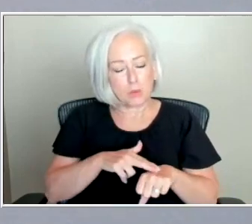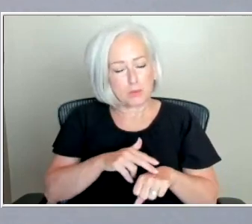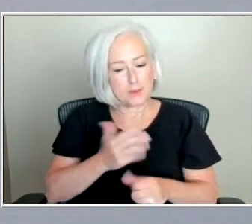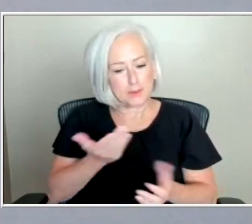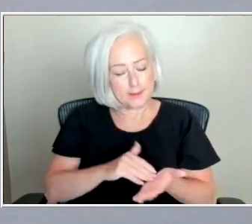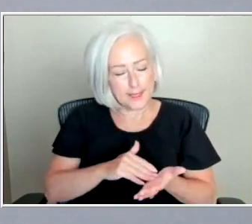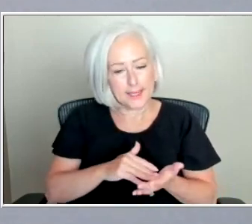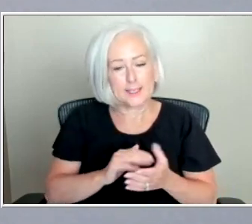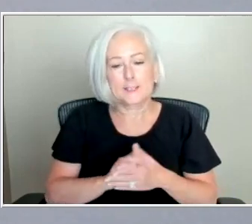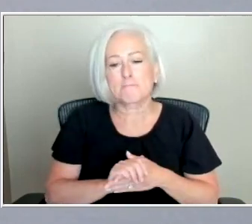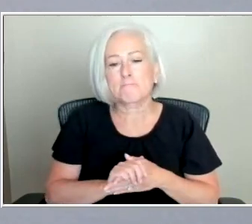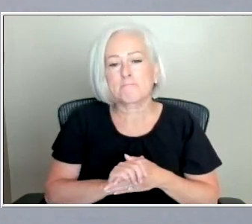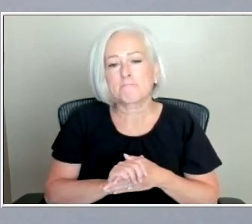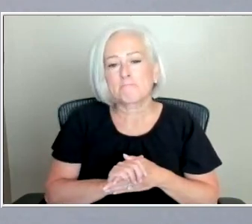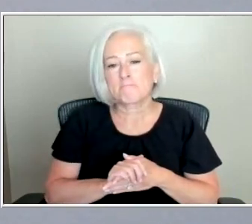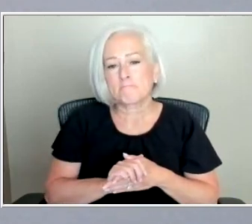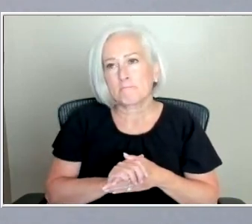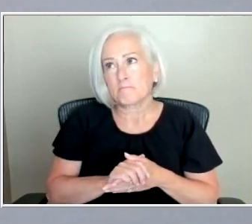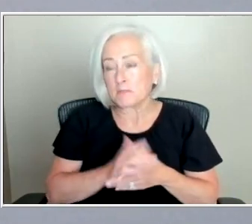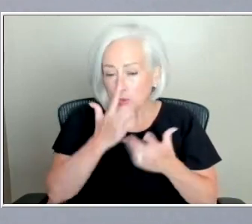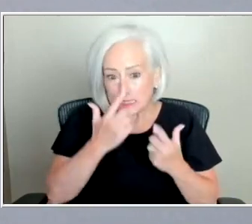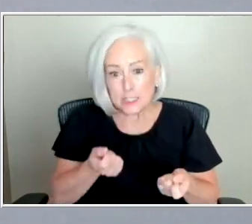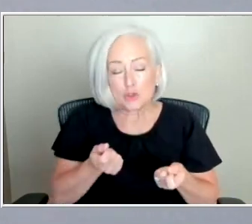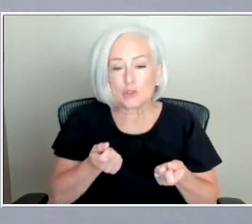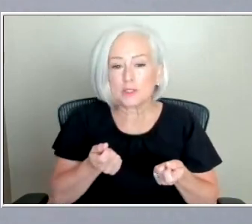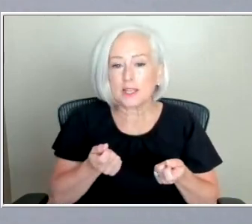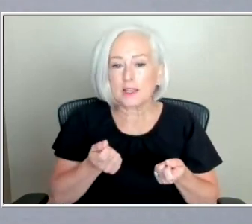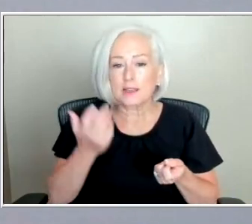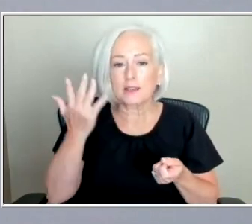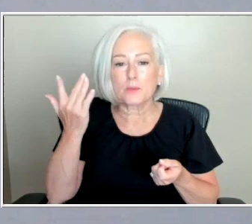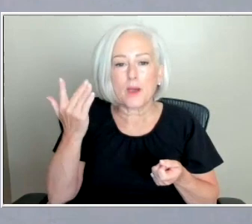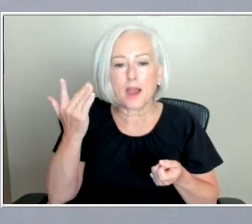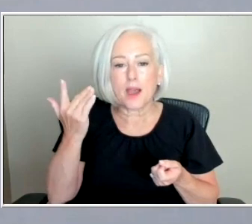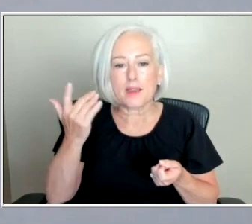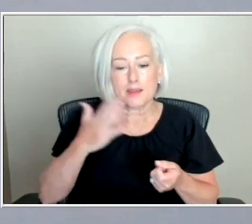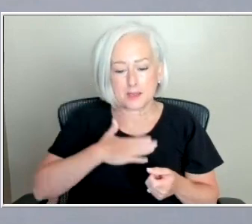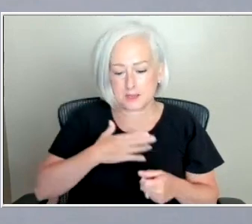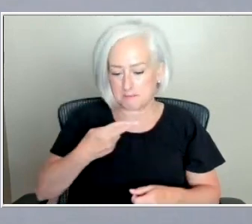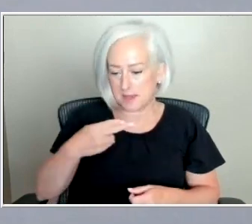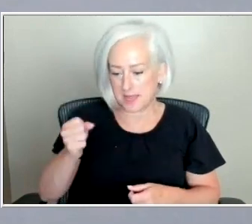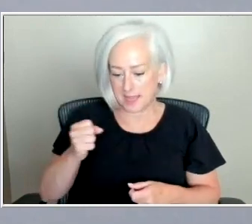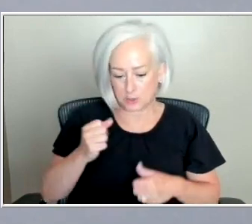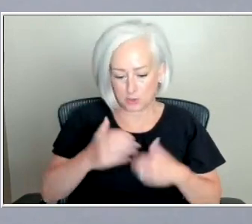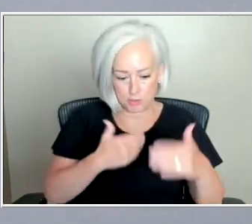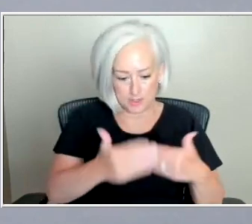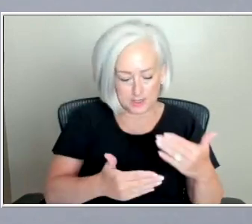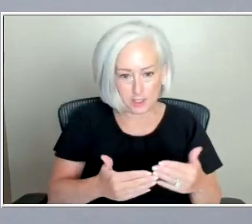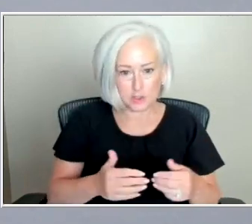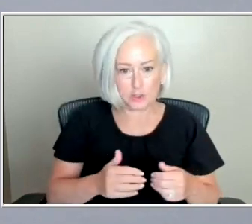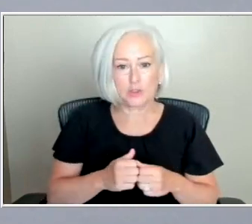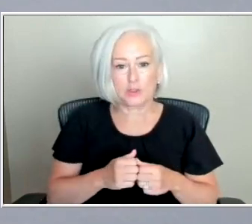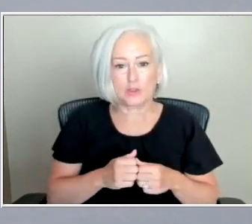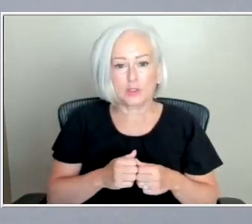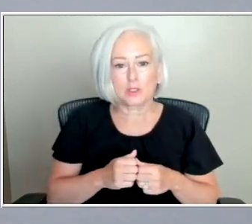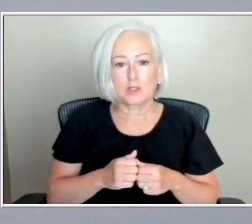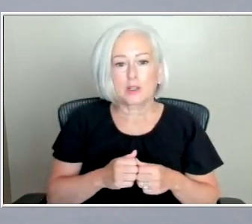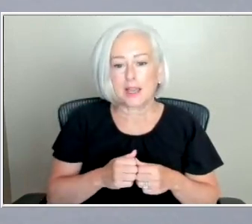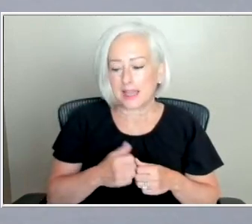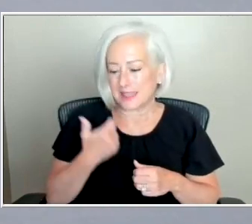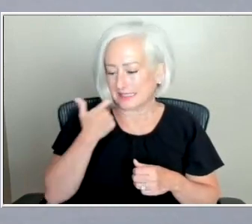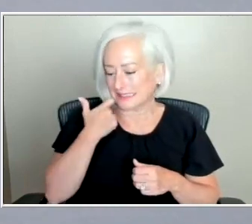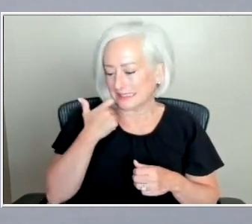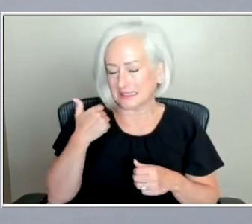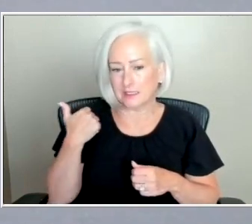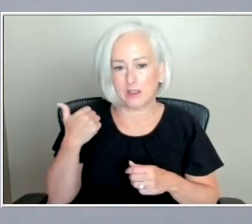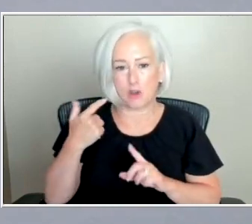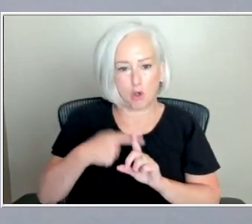But it was very interesting because my high school procedure and the one that I had in August